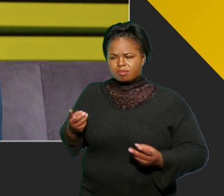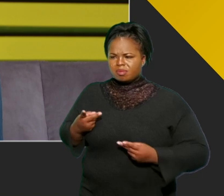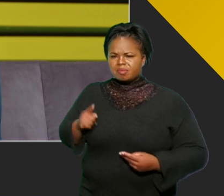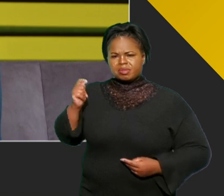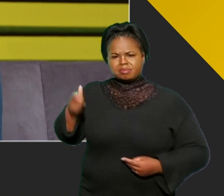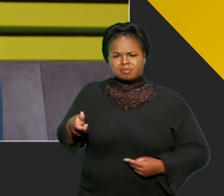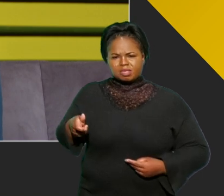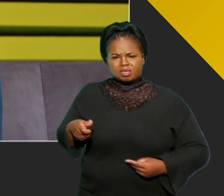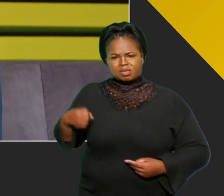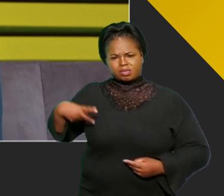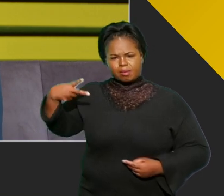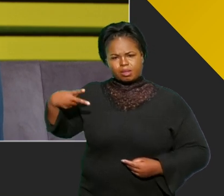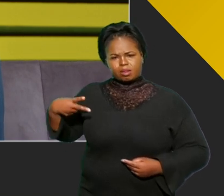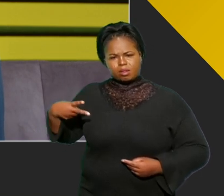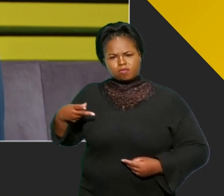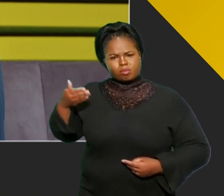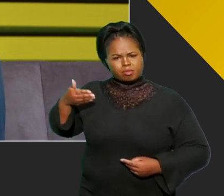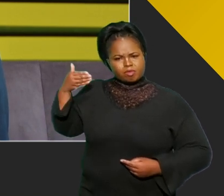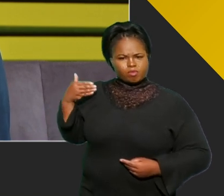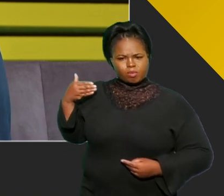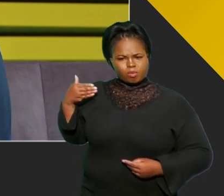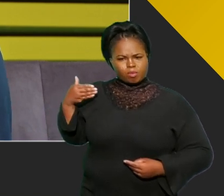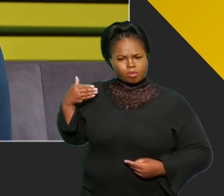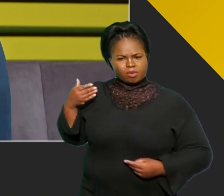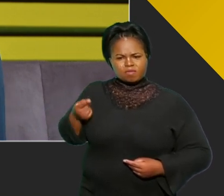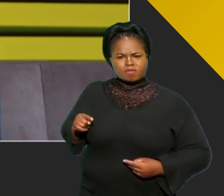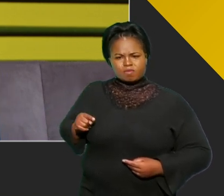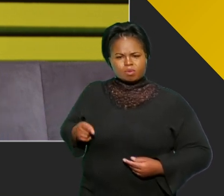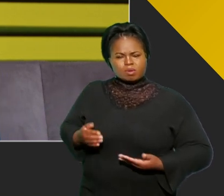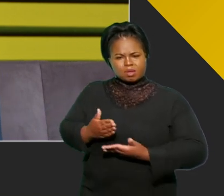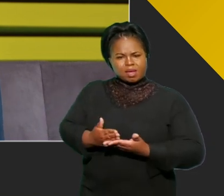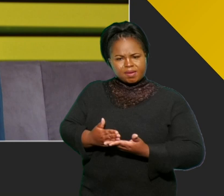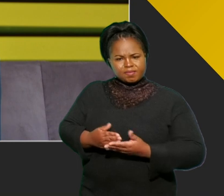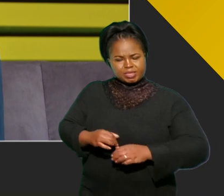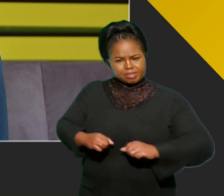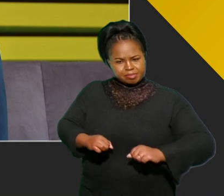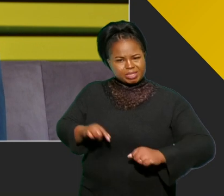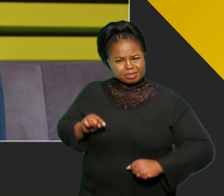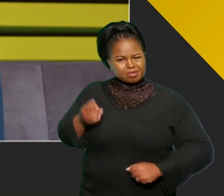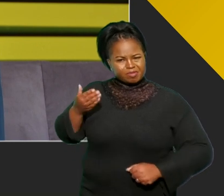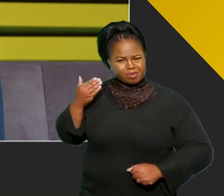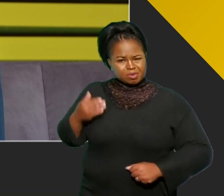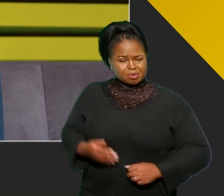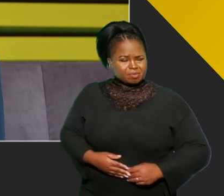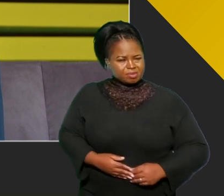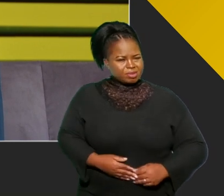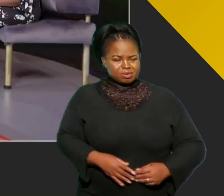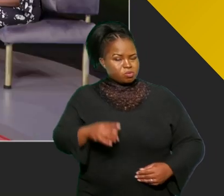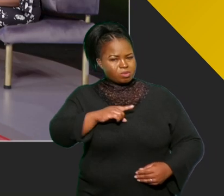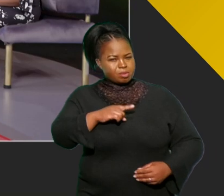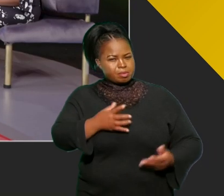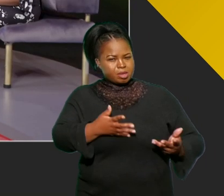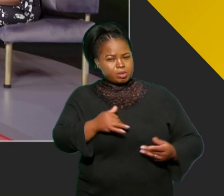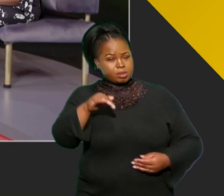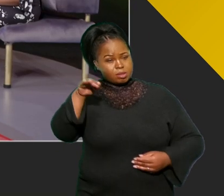pay 2 times the rent of the previous yeah. property for half the space that yeah. the property was. But is it then not because